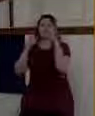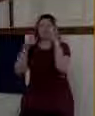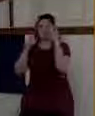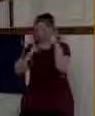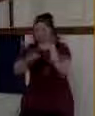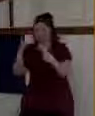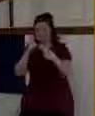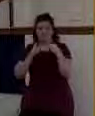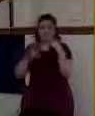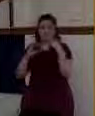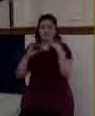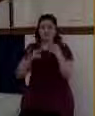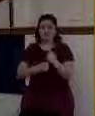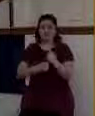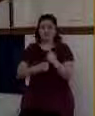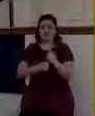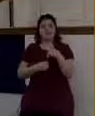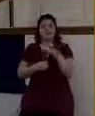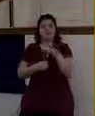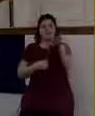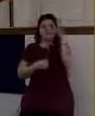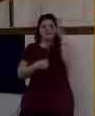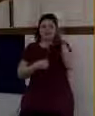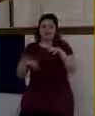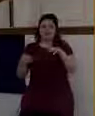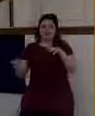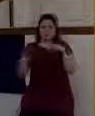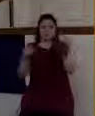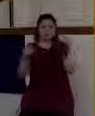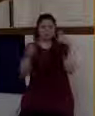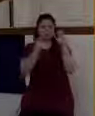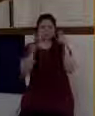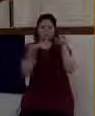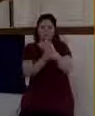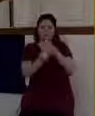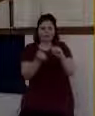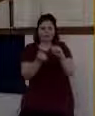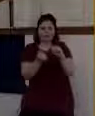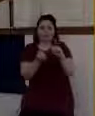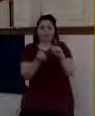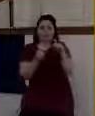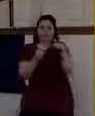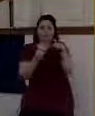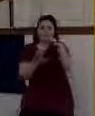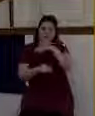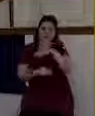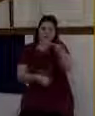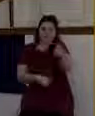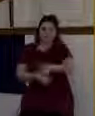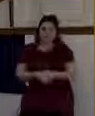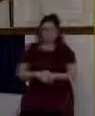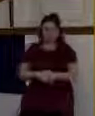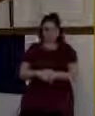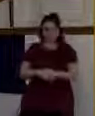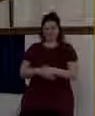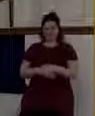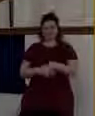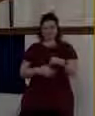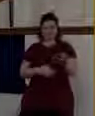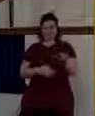him, the very man he destroyed by lying to him. Now, this is not the kind of story that